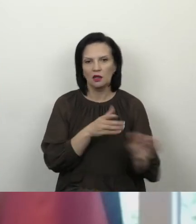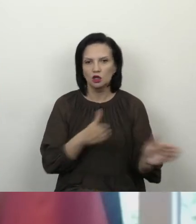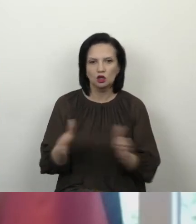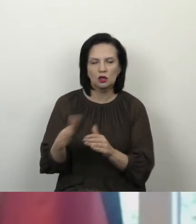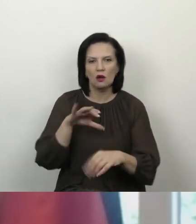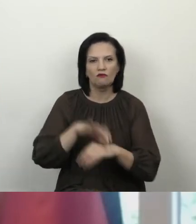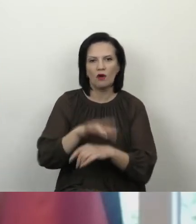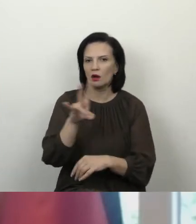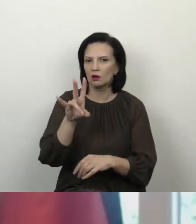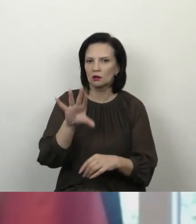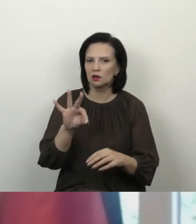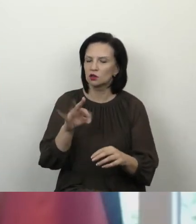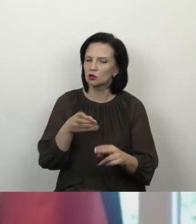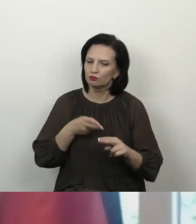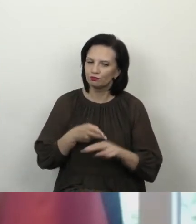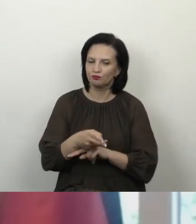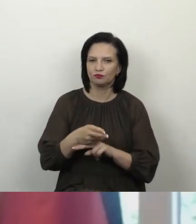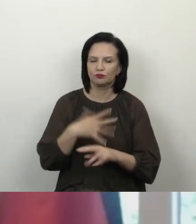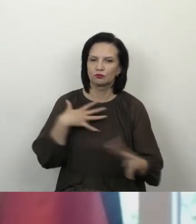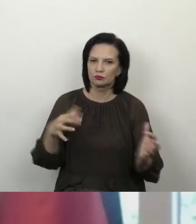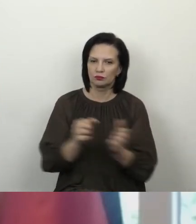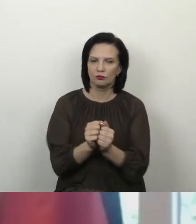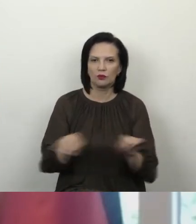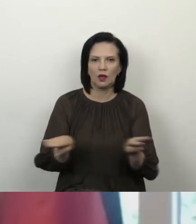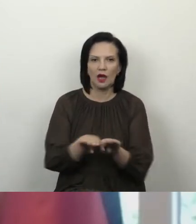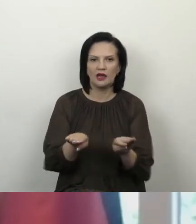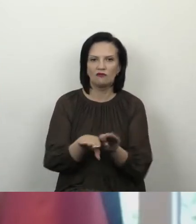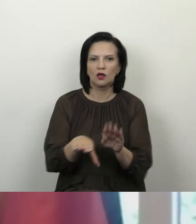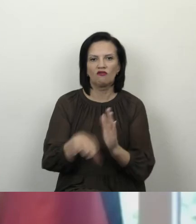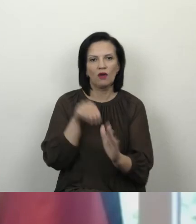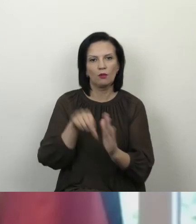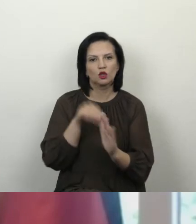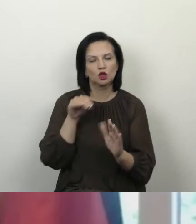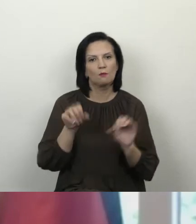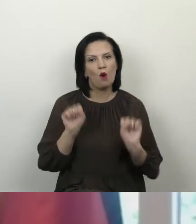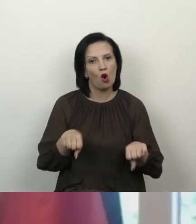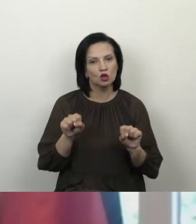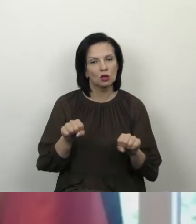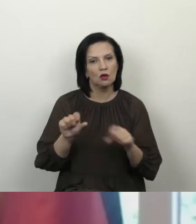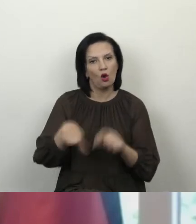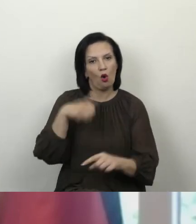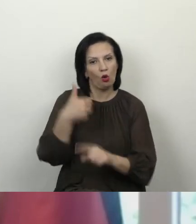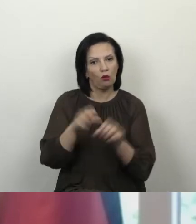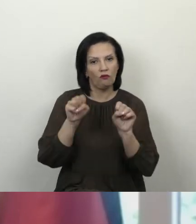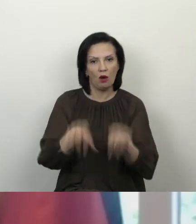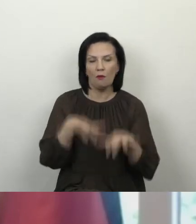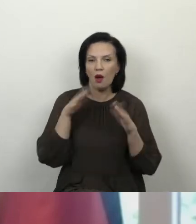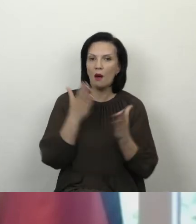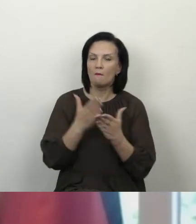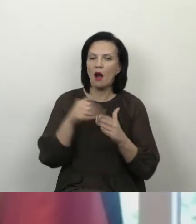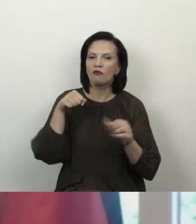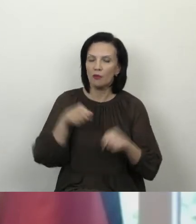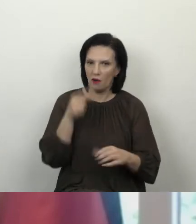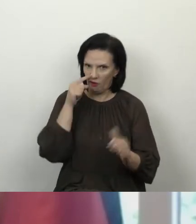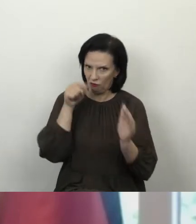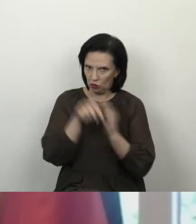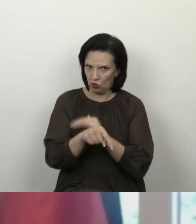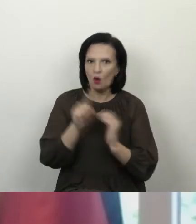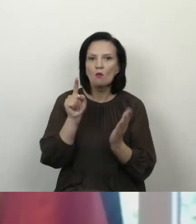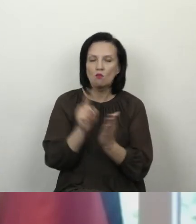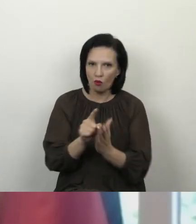electoral opportunities. The President of Parliament was entitled to intervene against this obvious